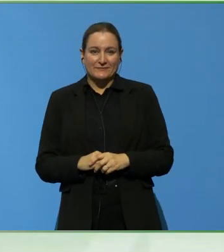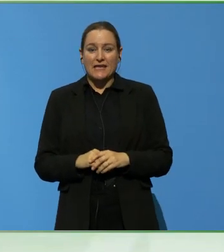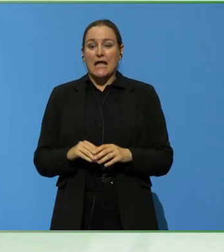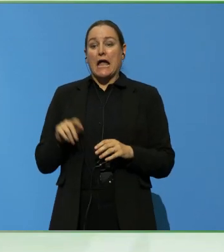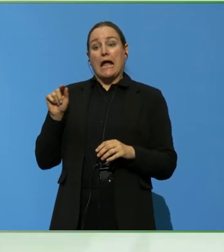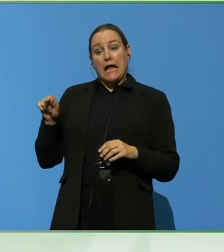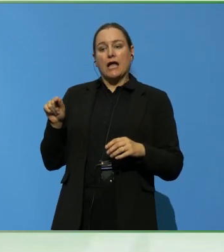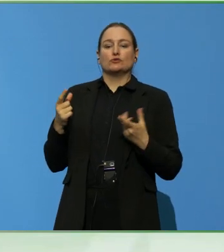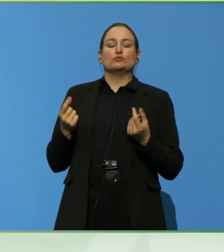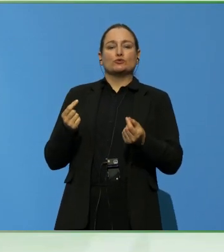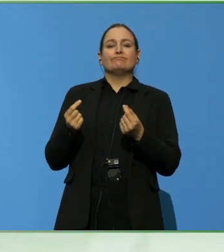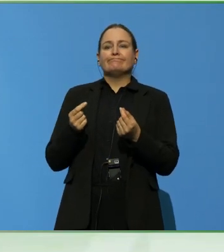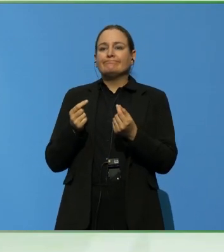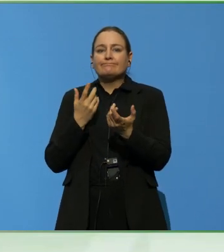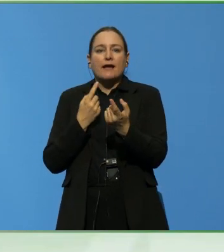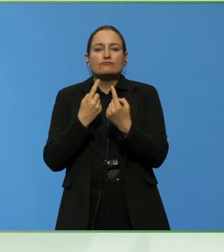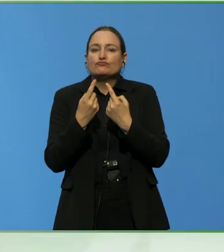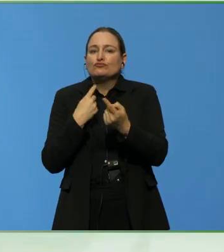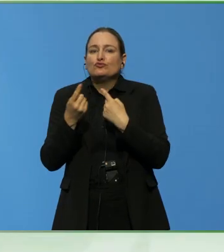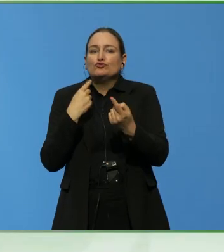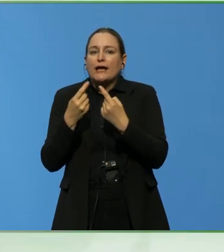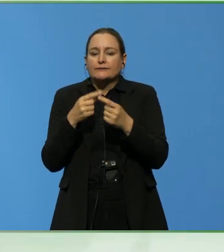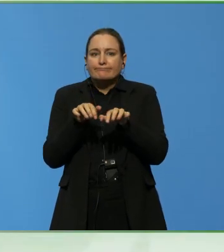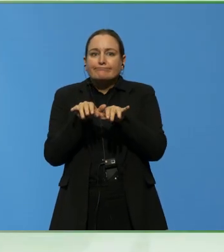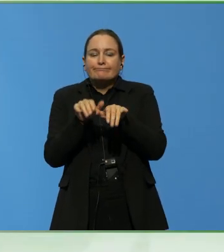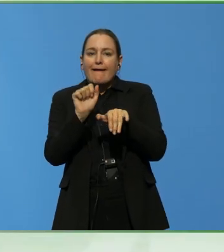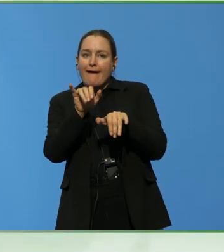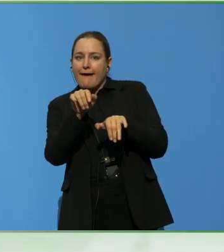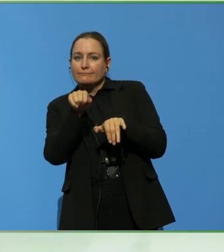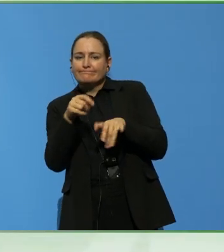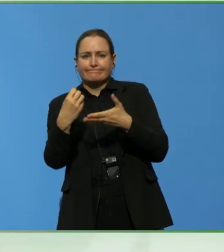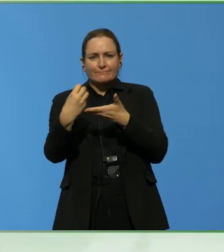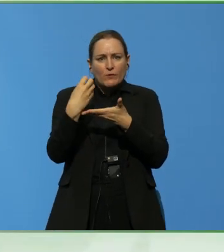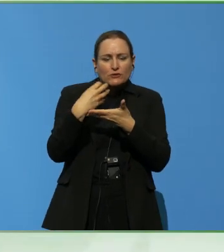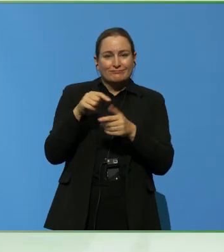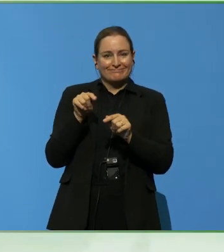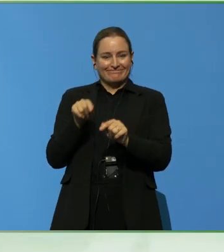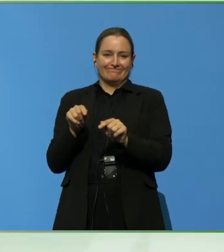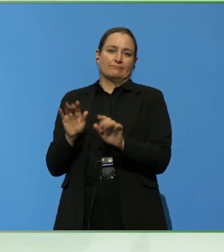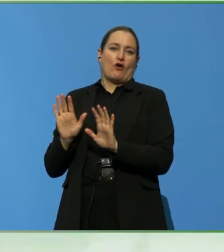chatbot supporting female victims of gender-based violence. So congratulations on that also.